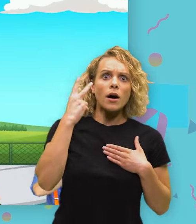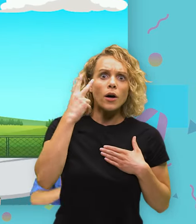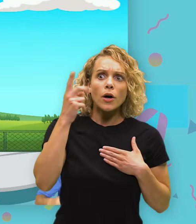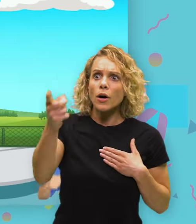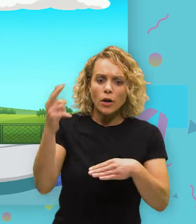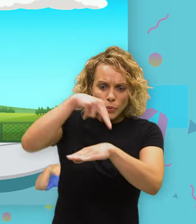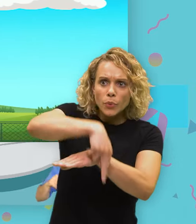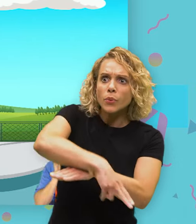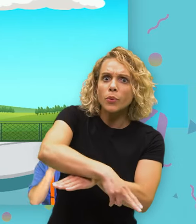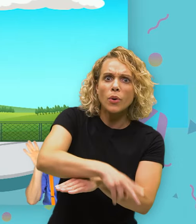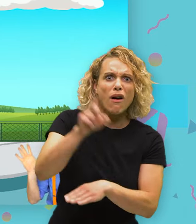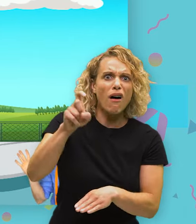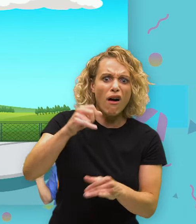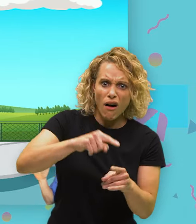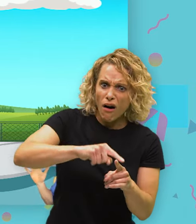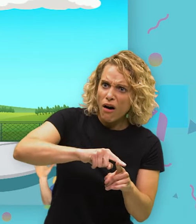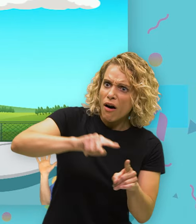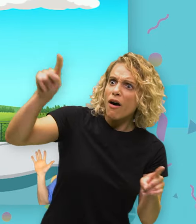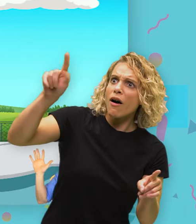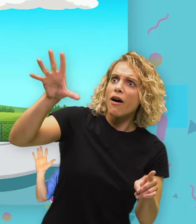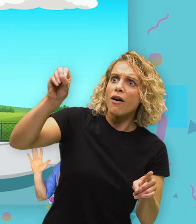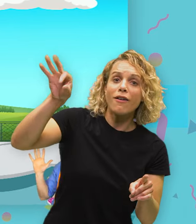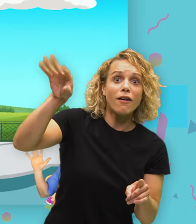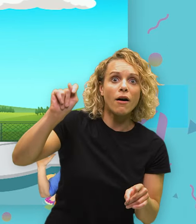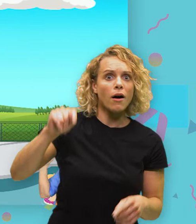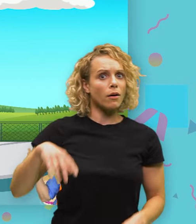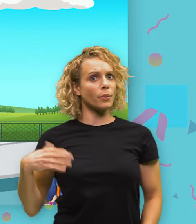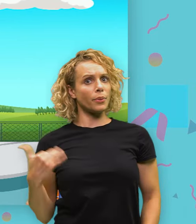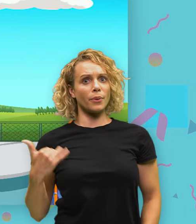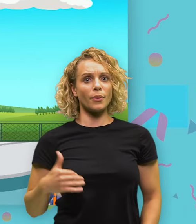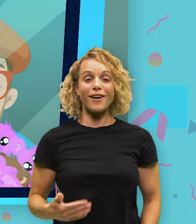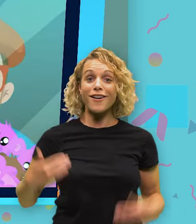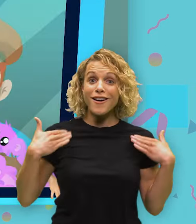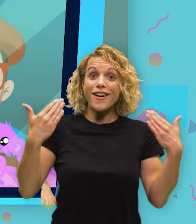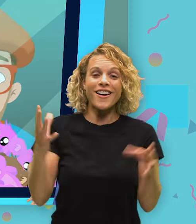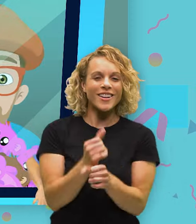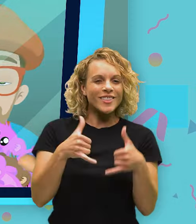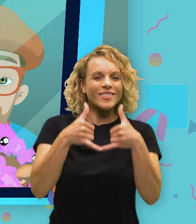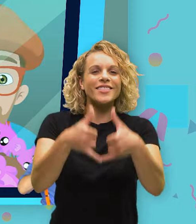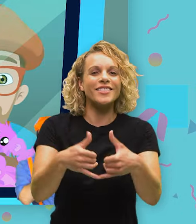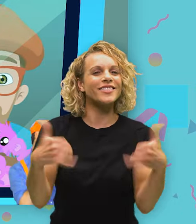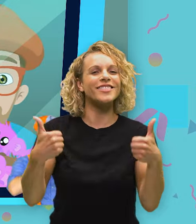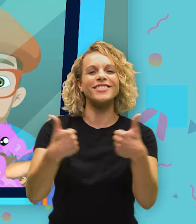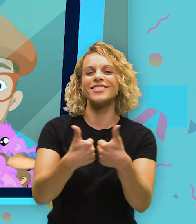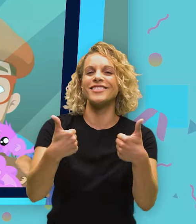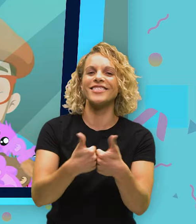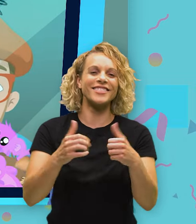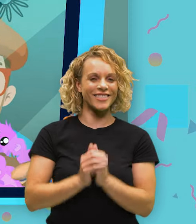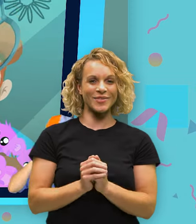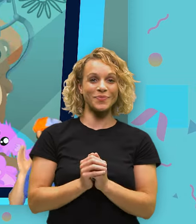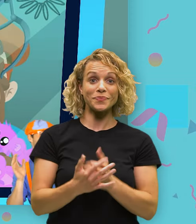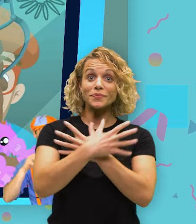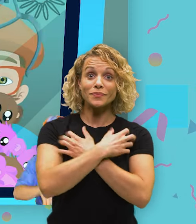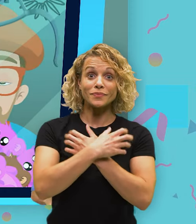my, look at that slide. It must be off of the ground. Let's win some prizes playing